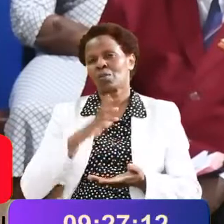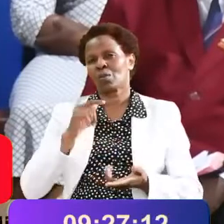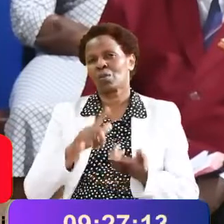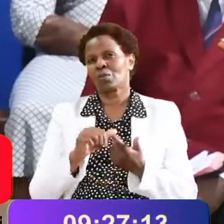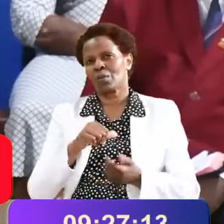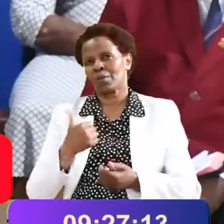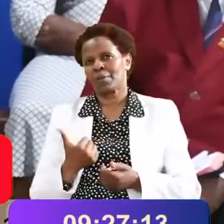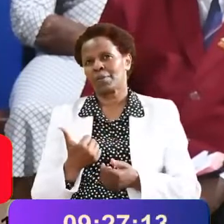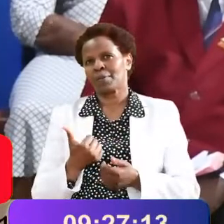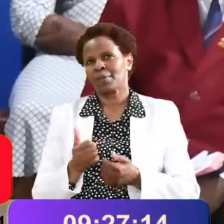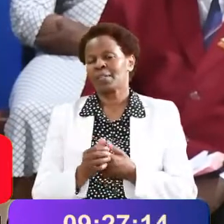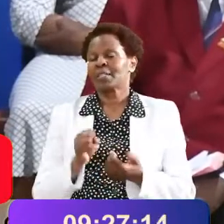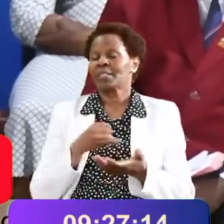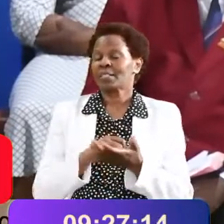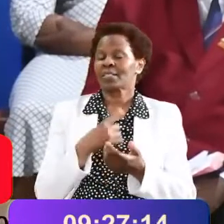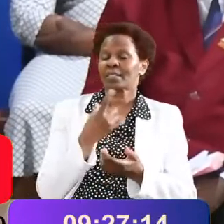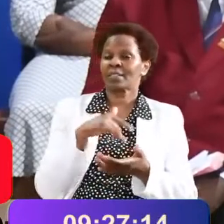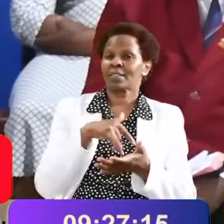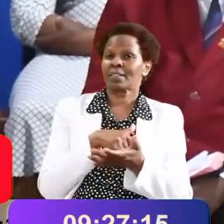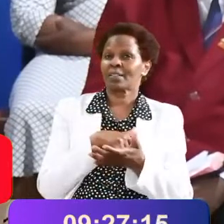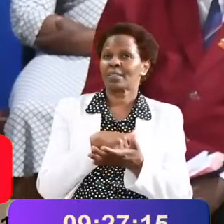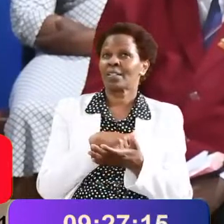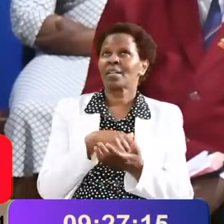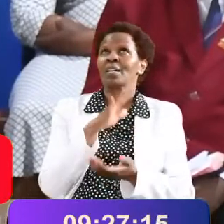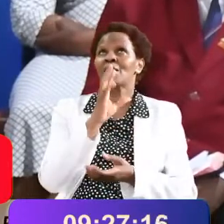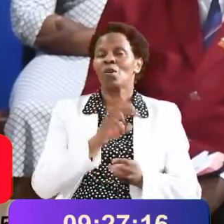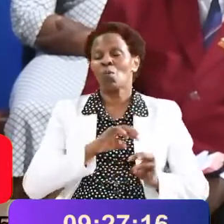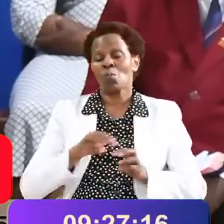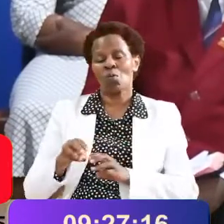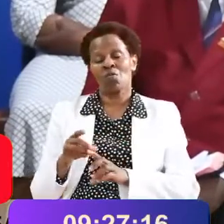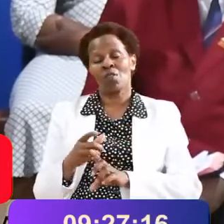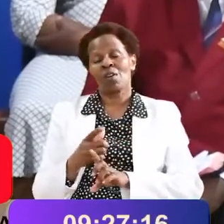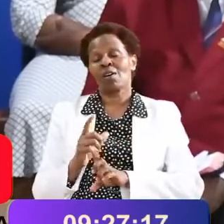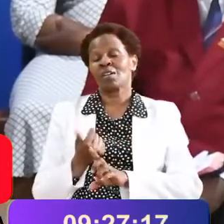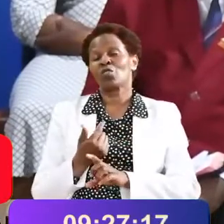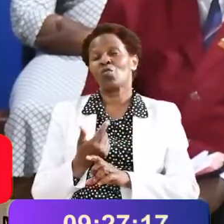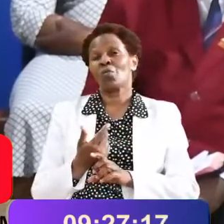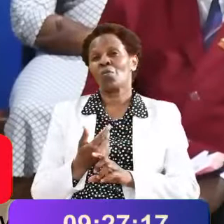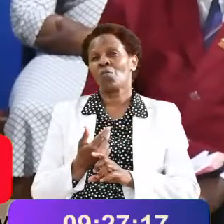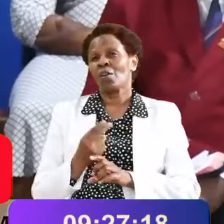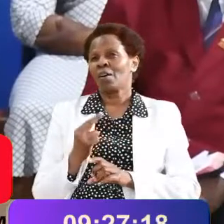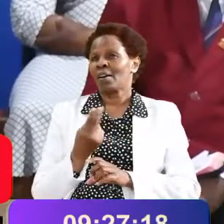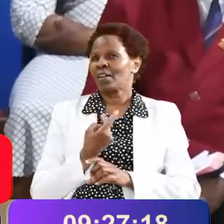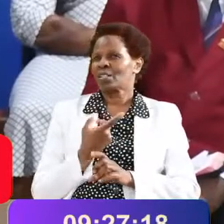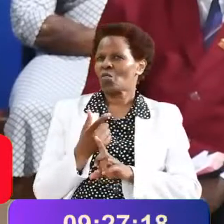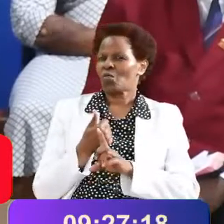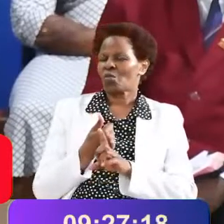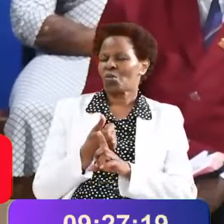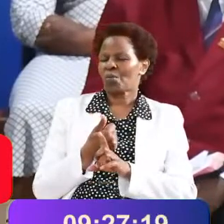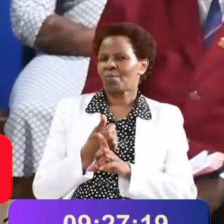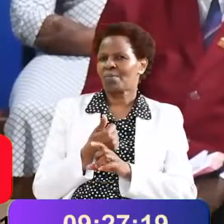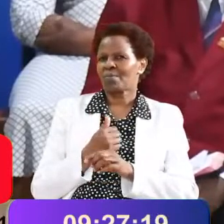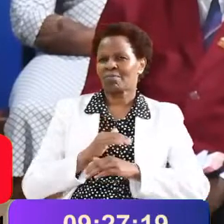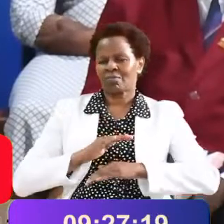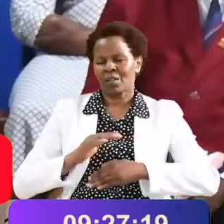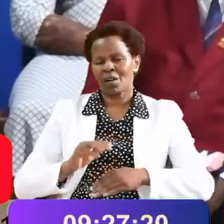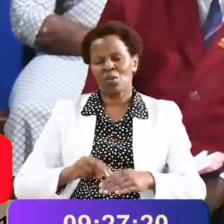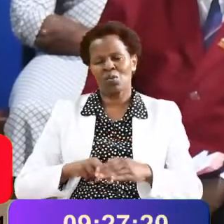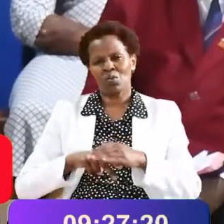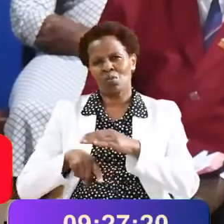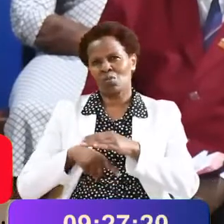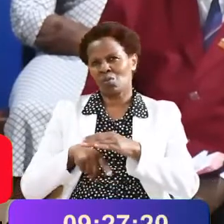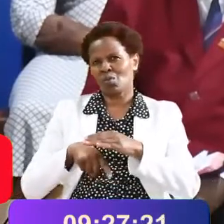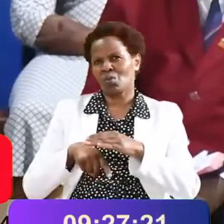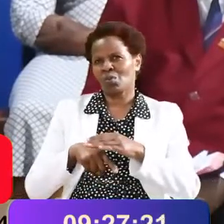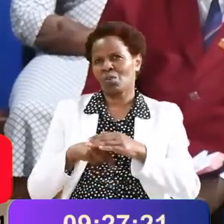about that, it means that God is going to move us from humble beginnings, as Zechariah 4:10 says, that who despises the